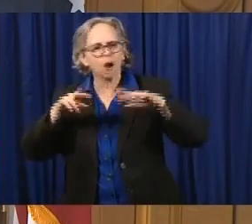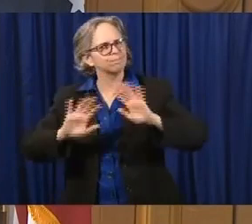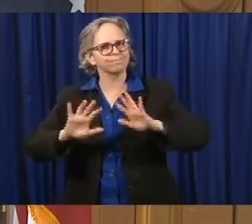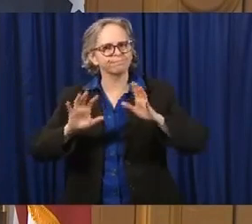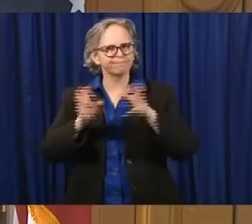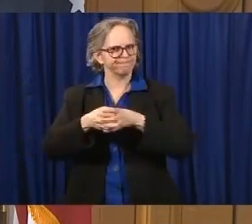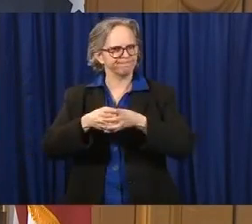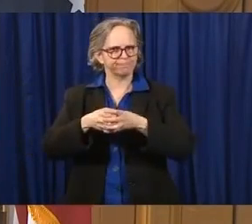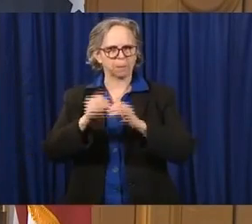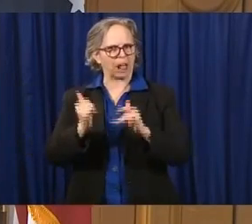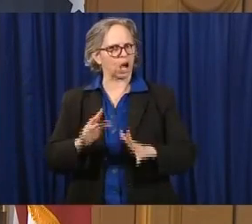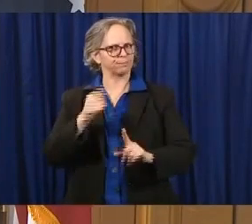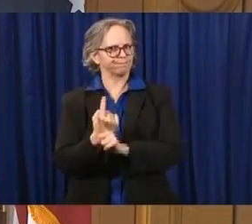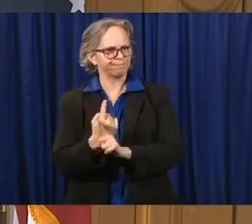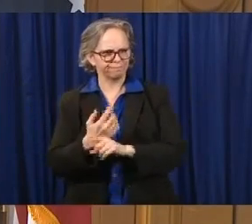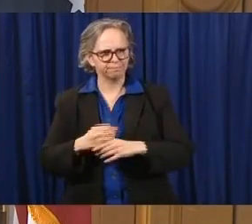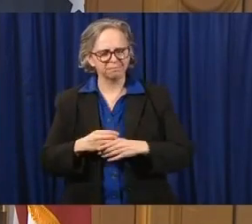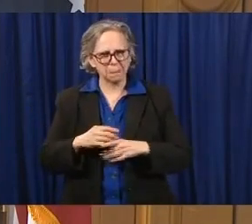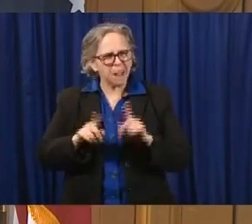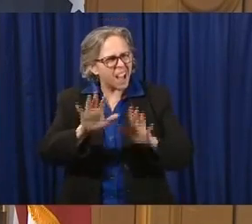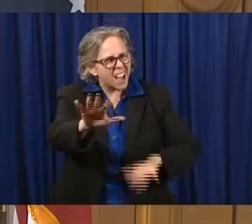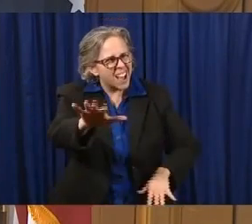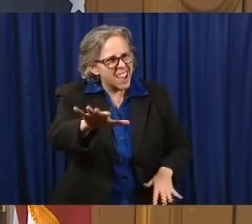kind of coming back,